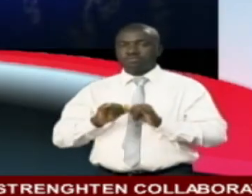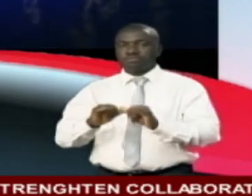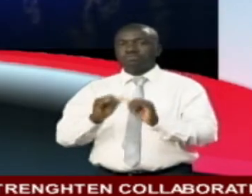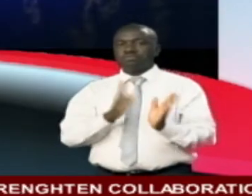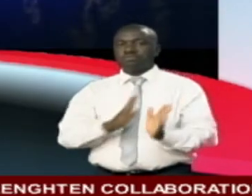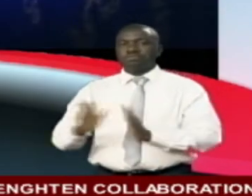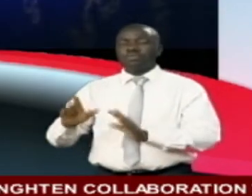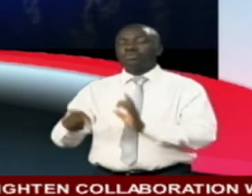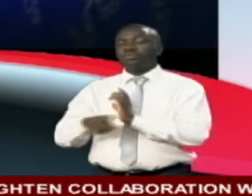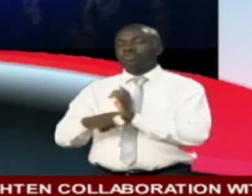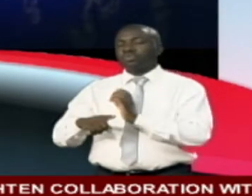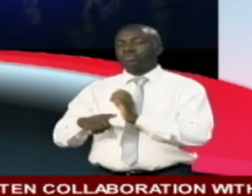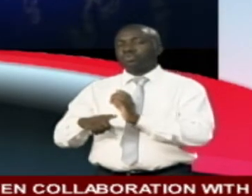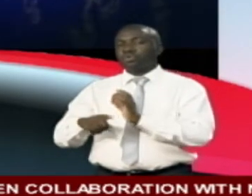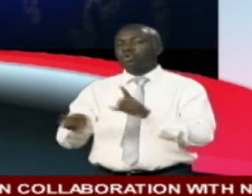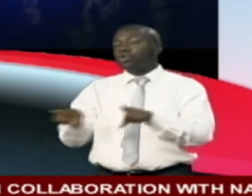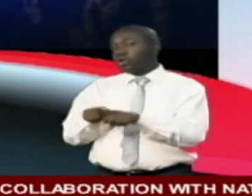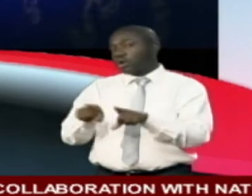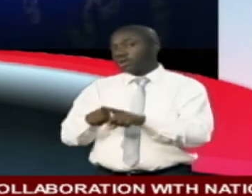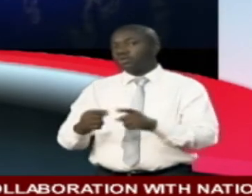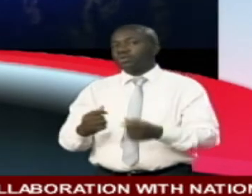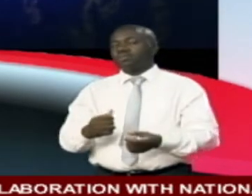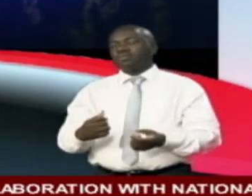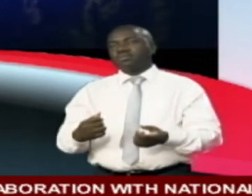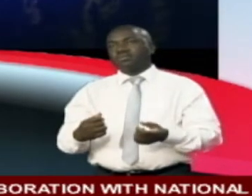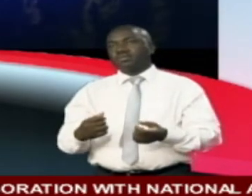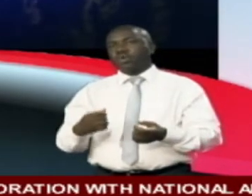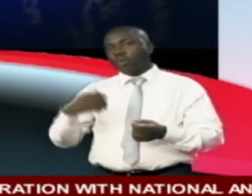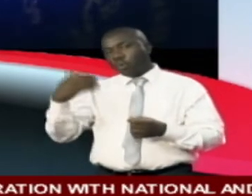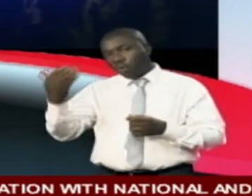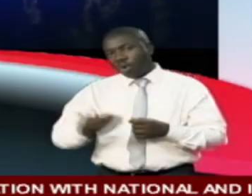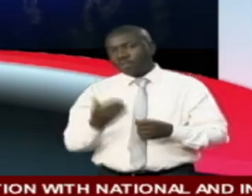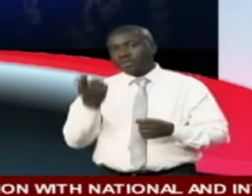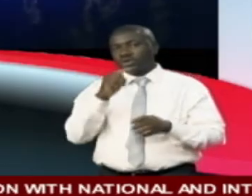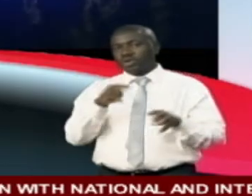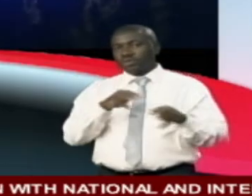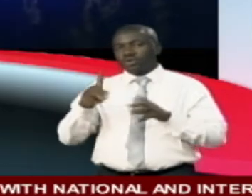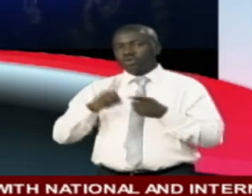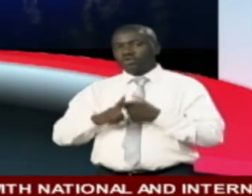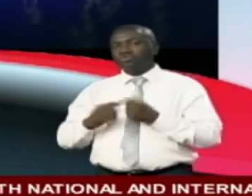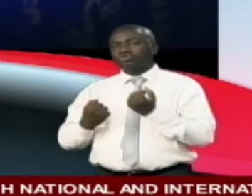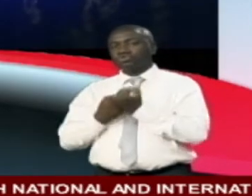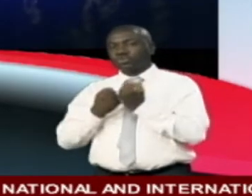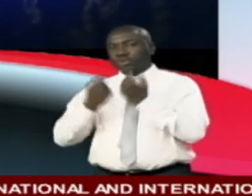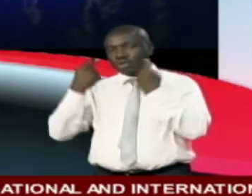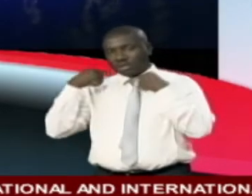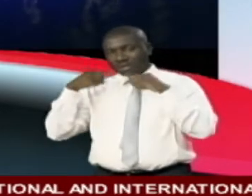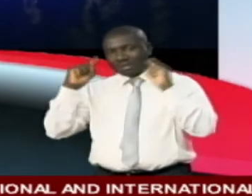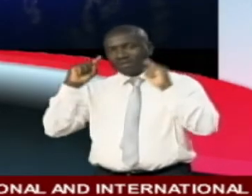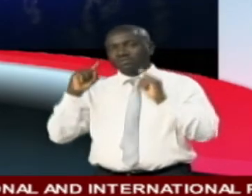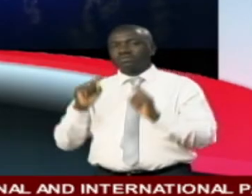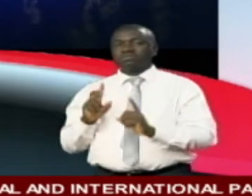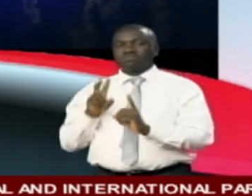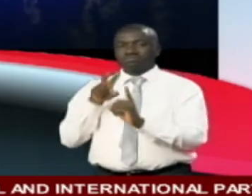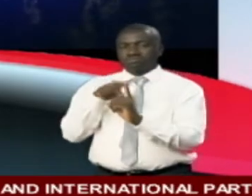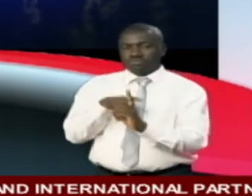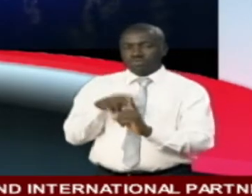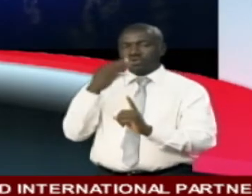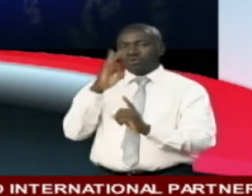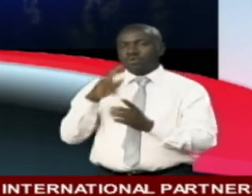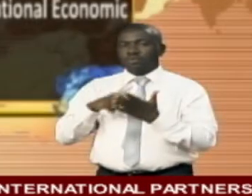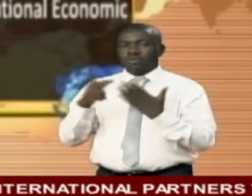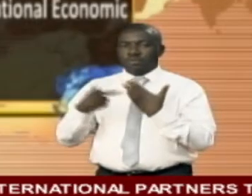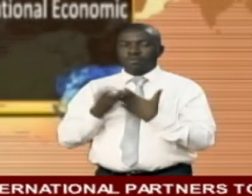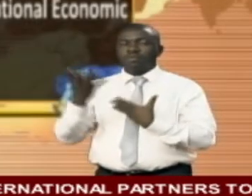equally welcomed a move by the international community to support the successful execution of programs encapsulated in the